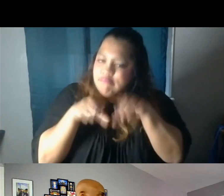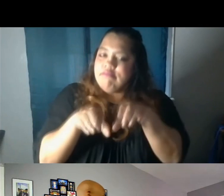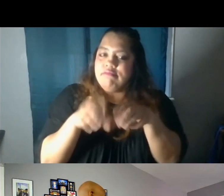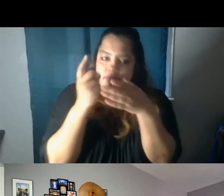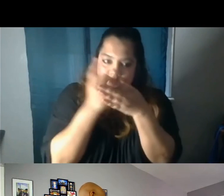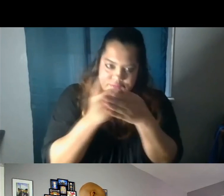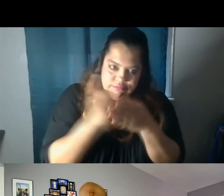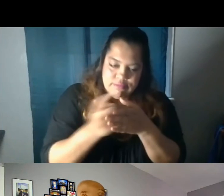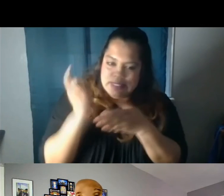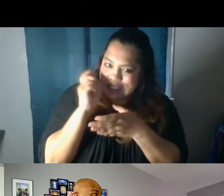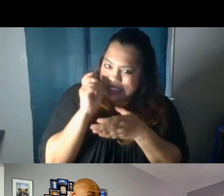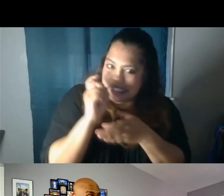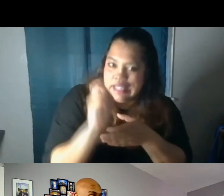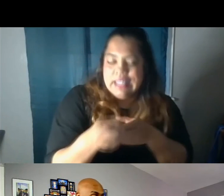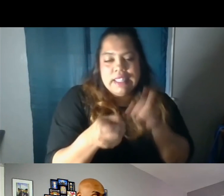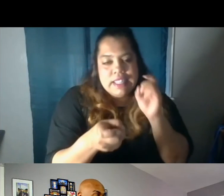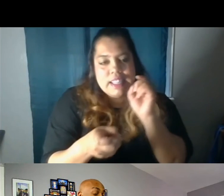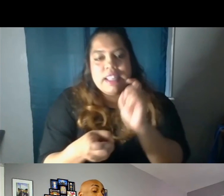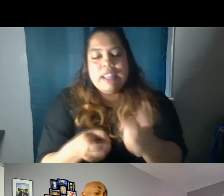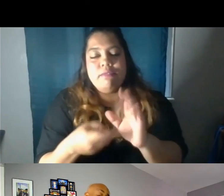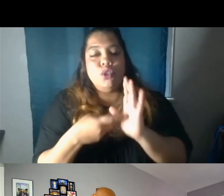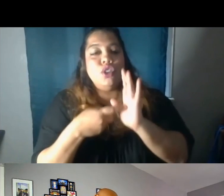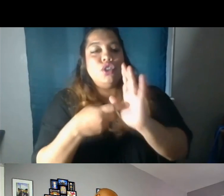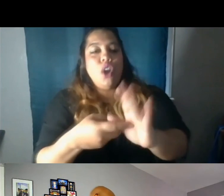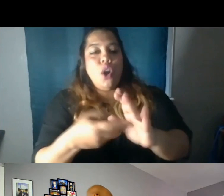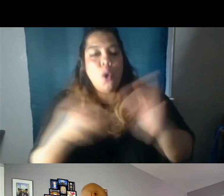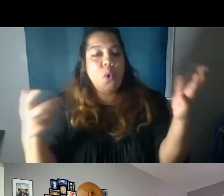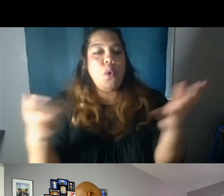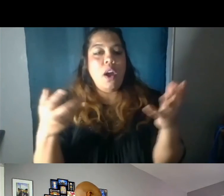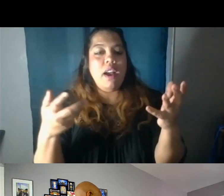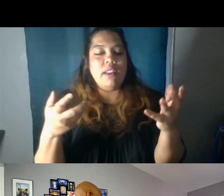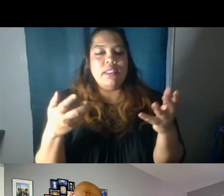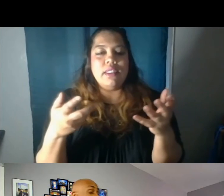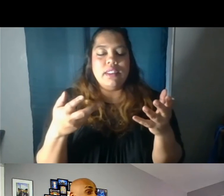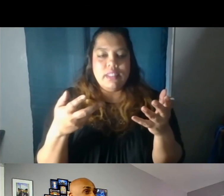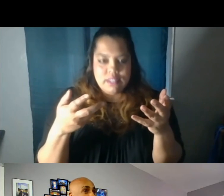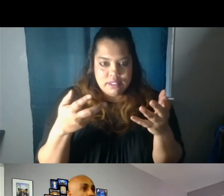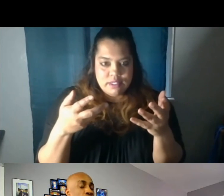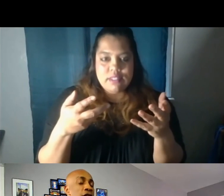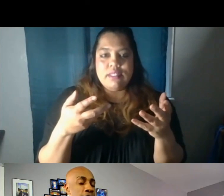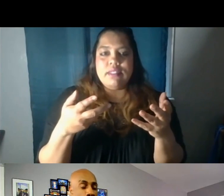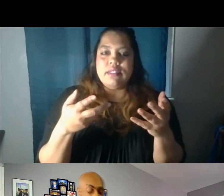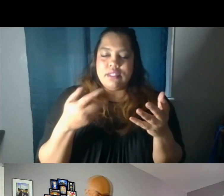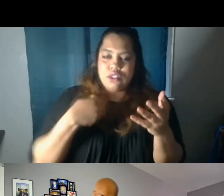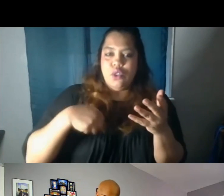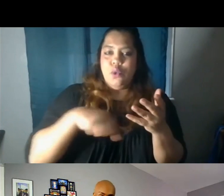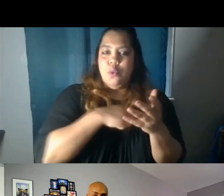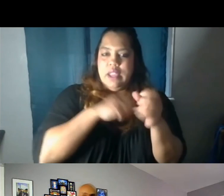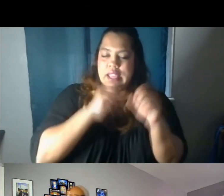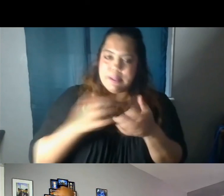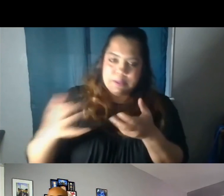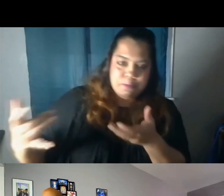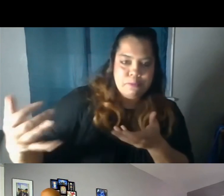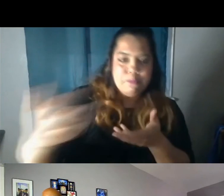a demonstration of manifesting, of reaping the harvest of a world that works